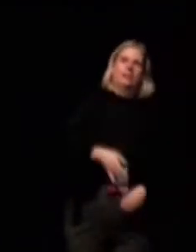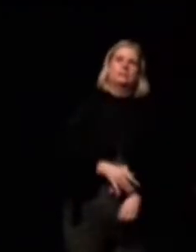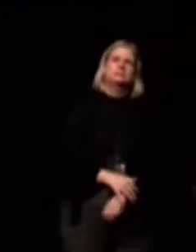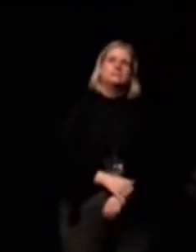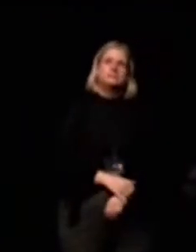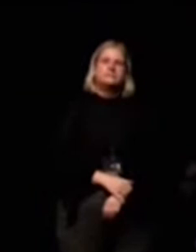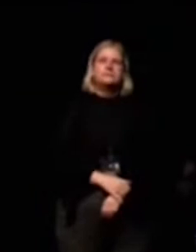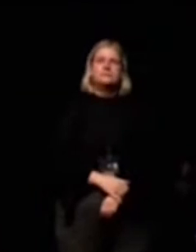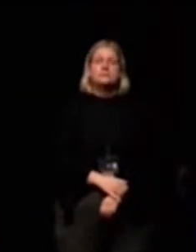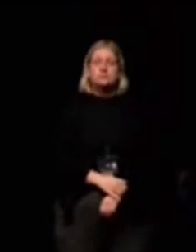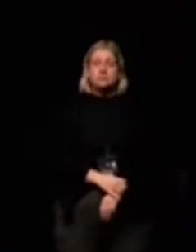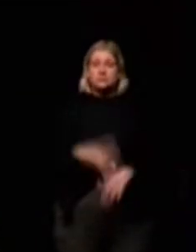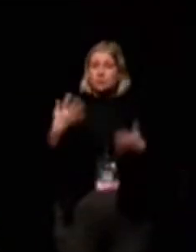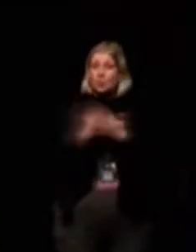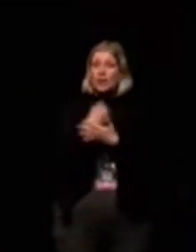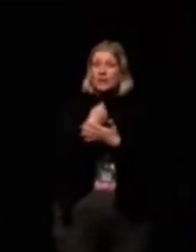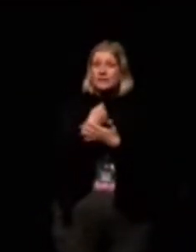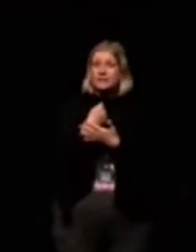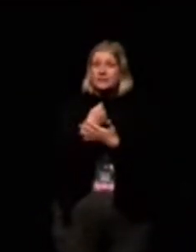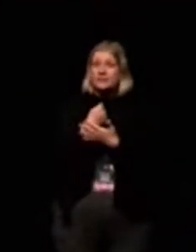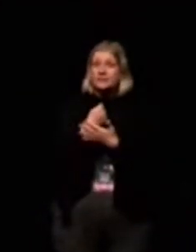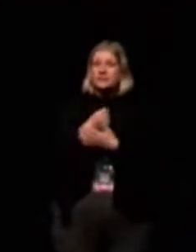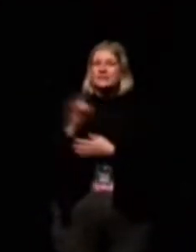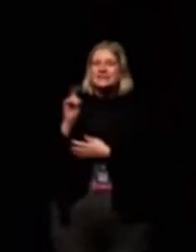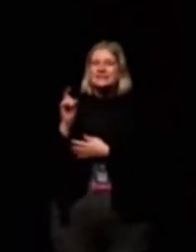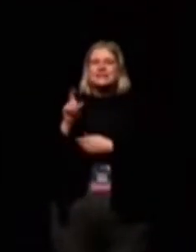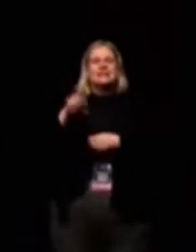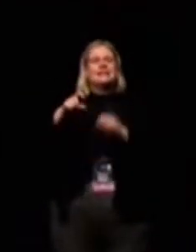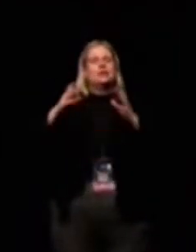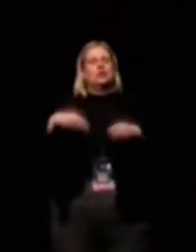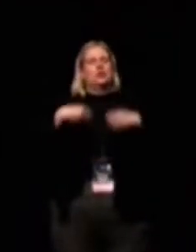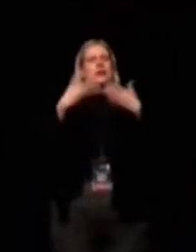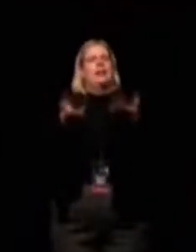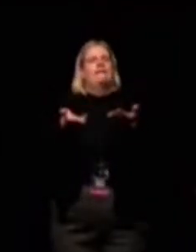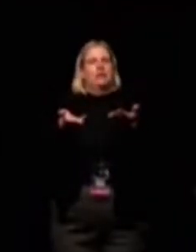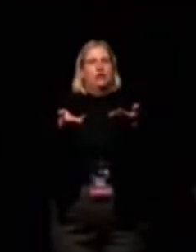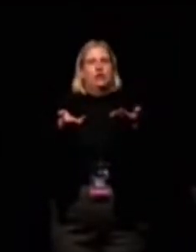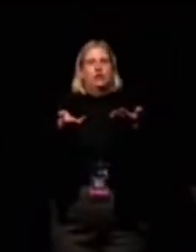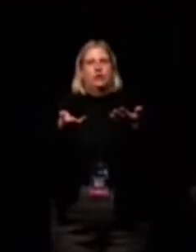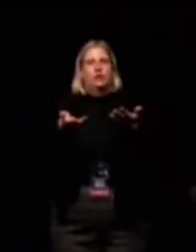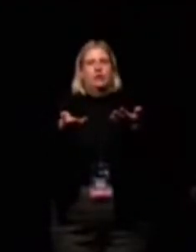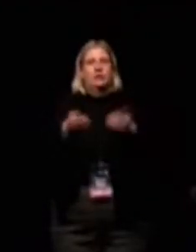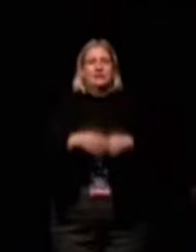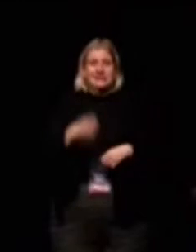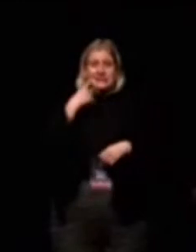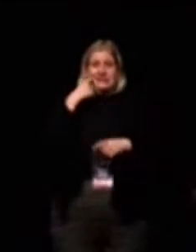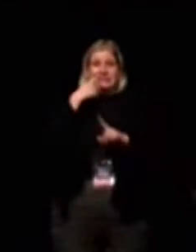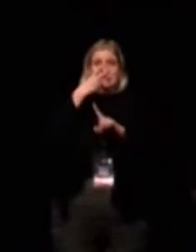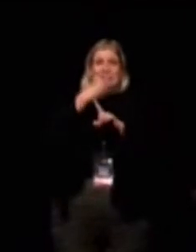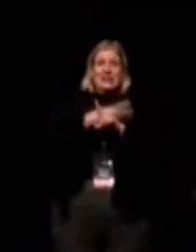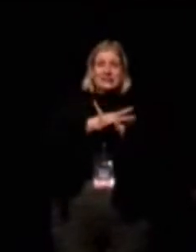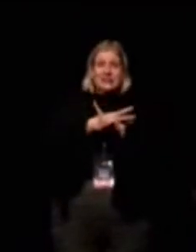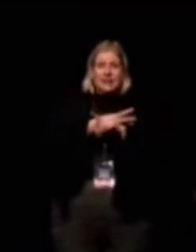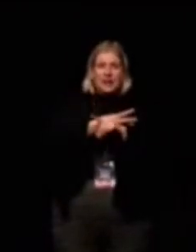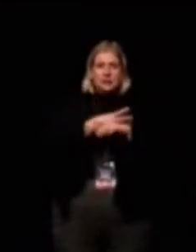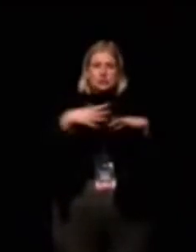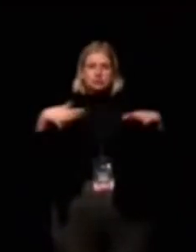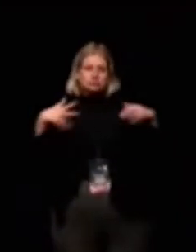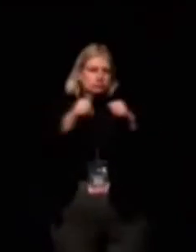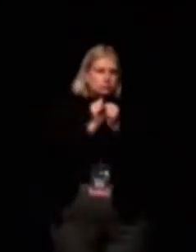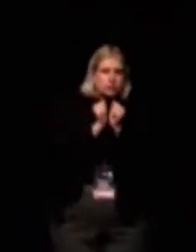And to win, we have to demonstrate that Democrats will deliver. And over the last 6 months, by working